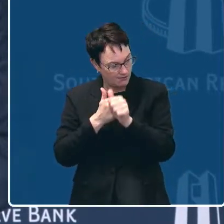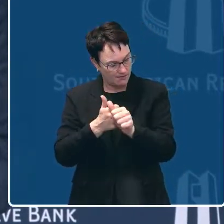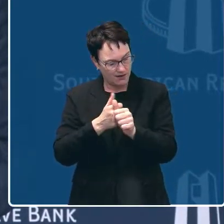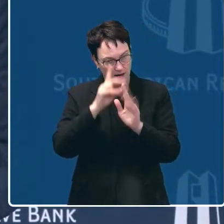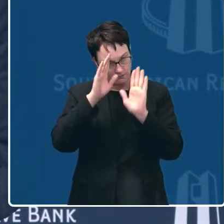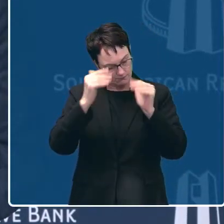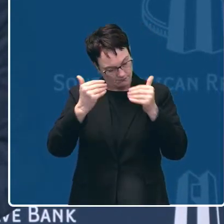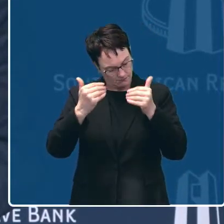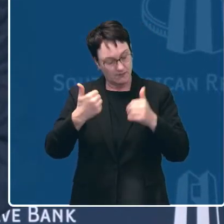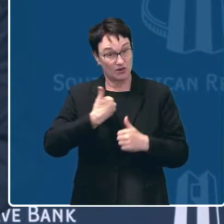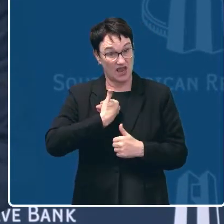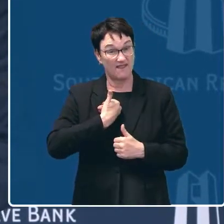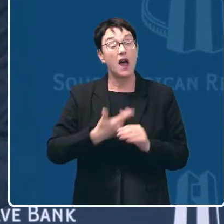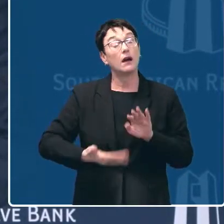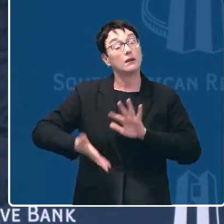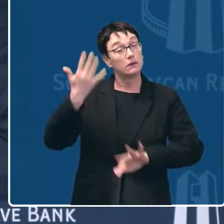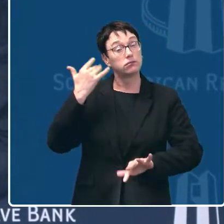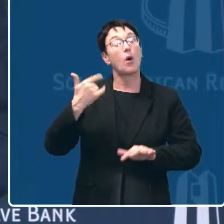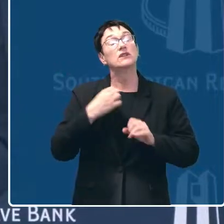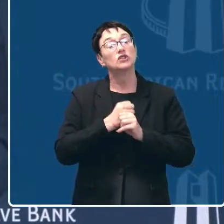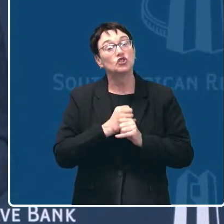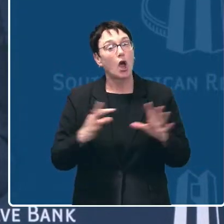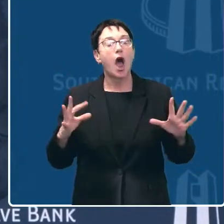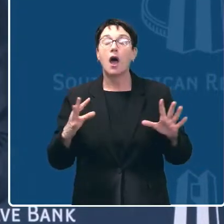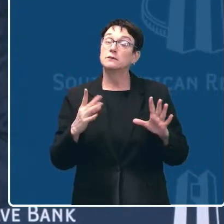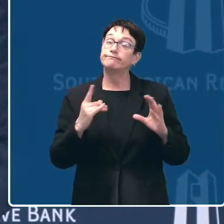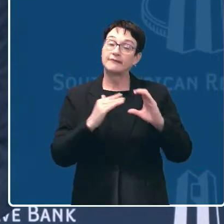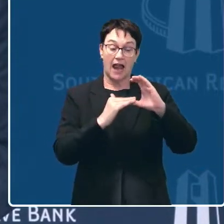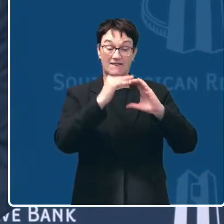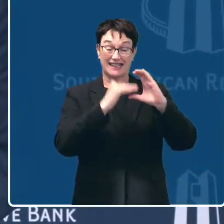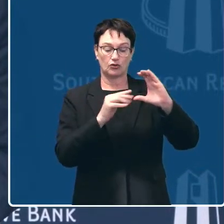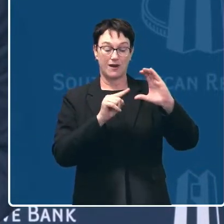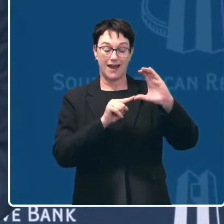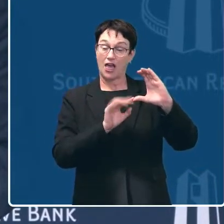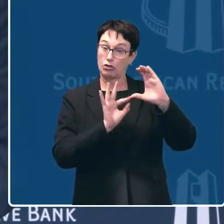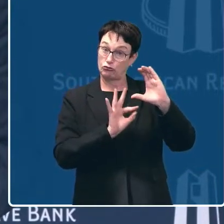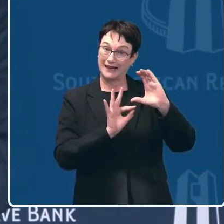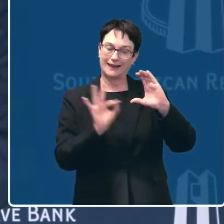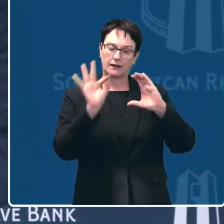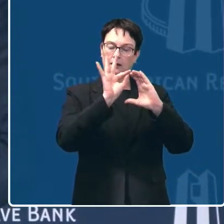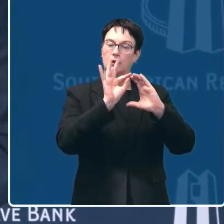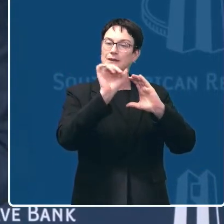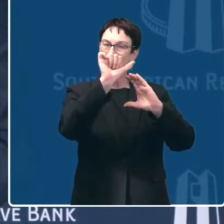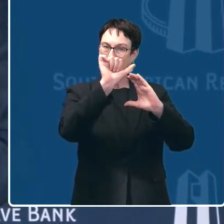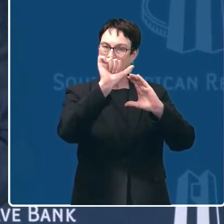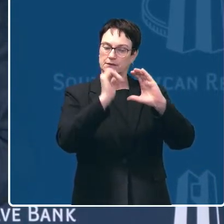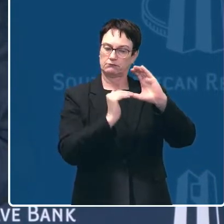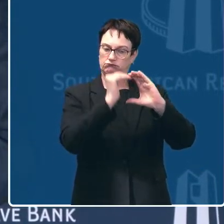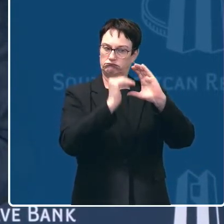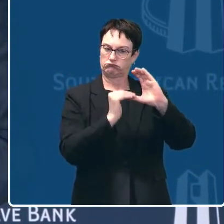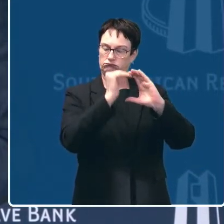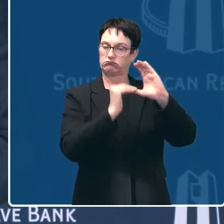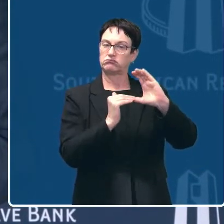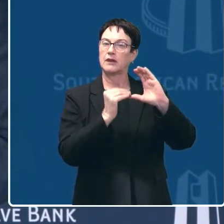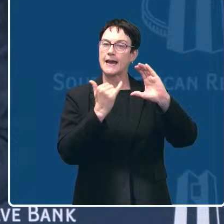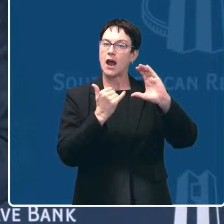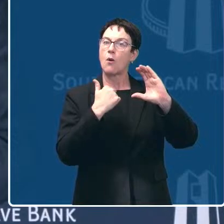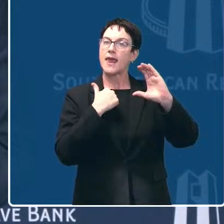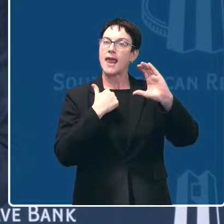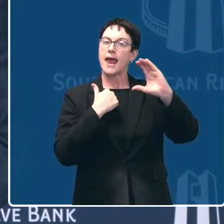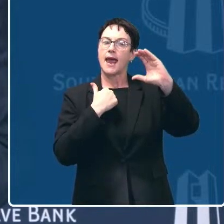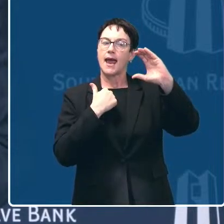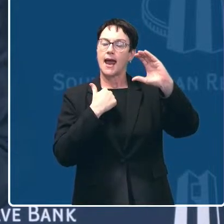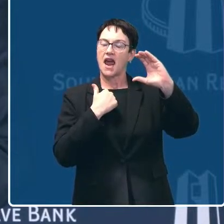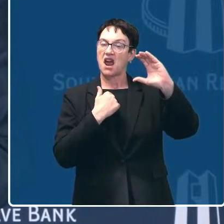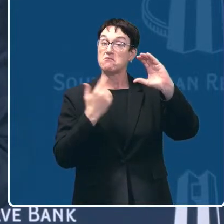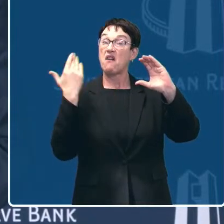target of 3 to 6. We revised it to 3 to 5. And there